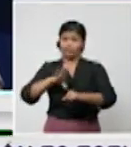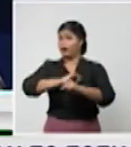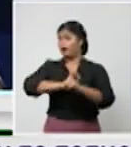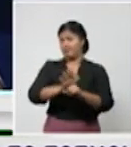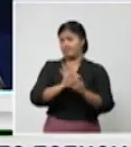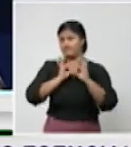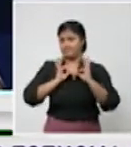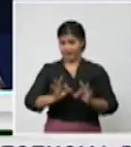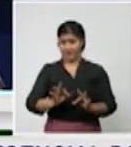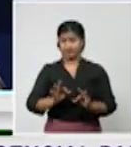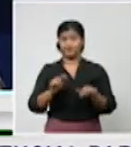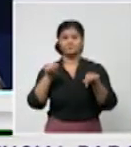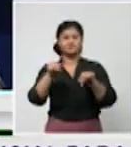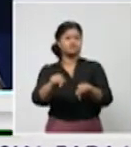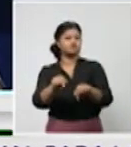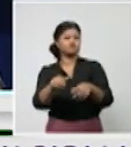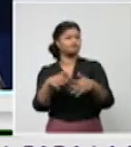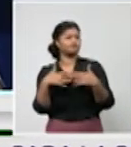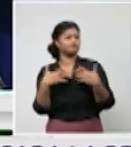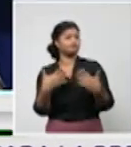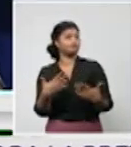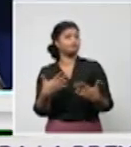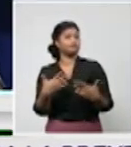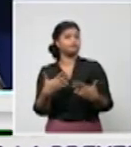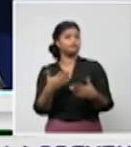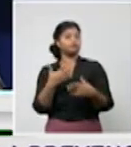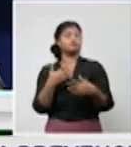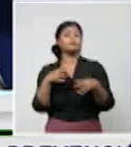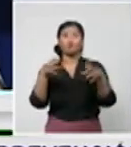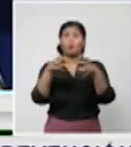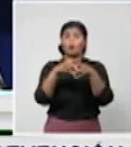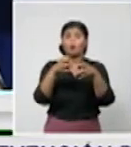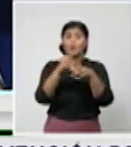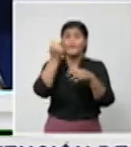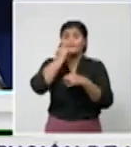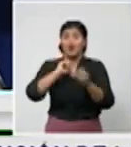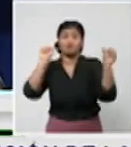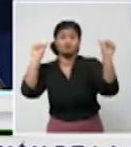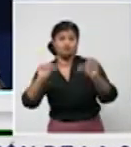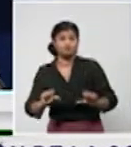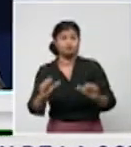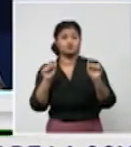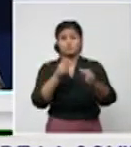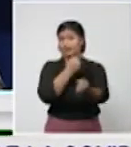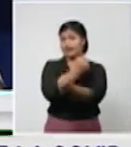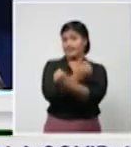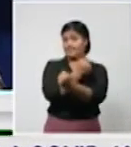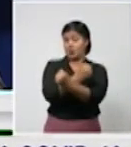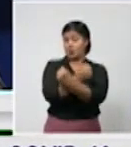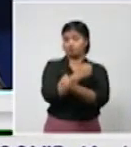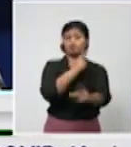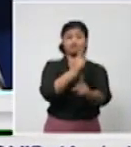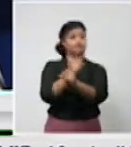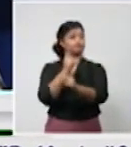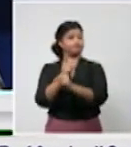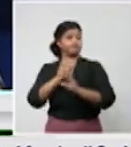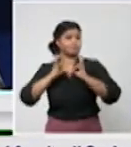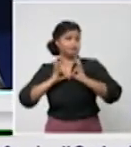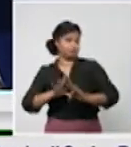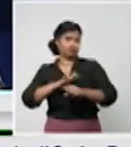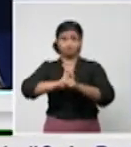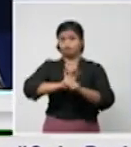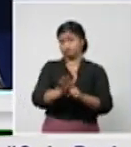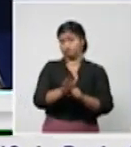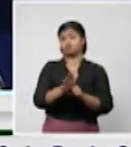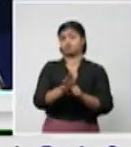a 4.9% of all positive cases whose source of infection is yet to be determined. Of the 31, 10 have their source